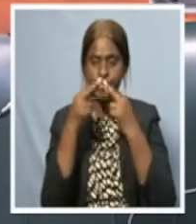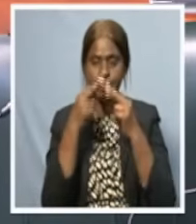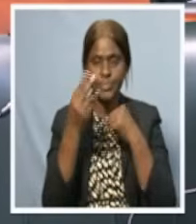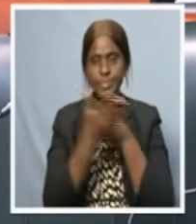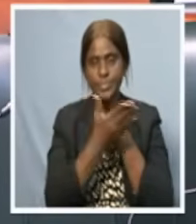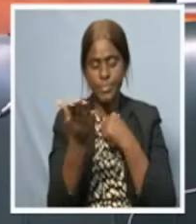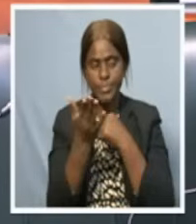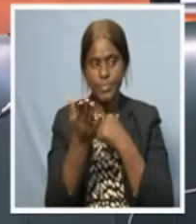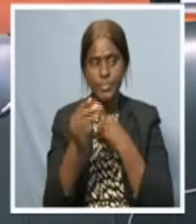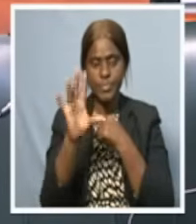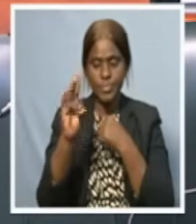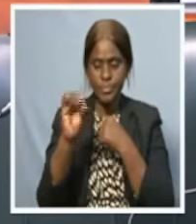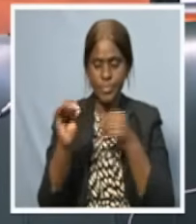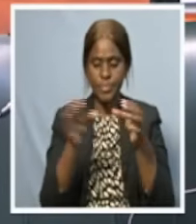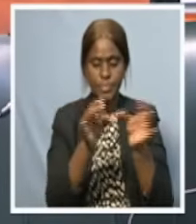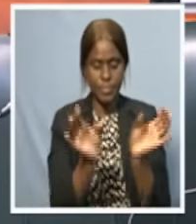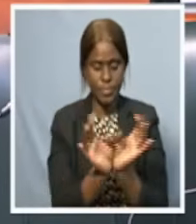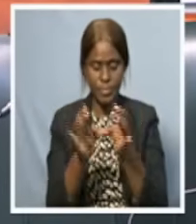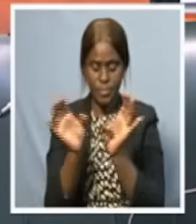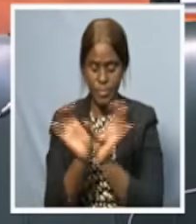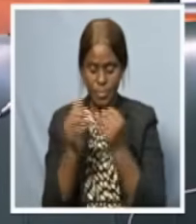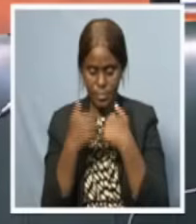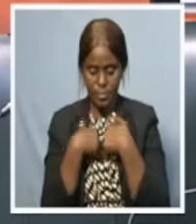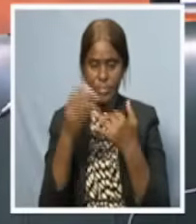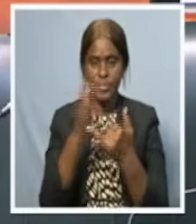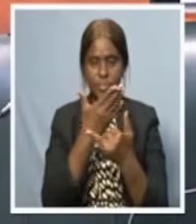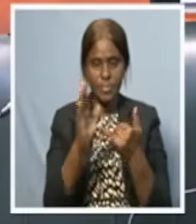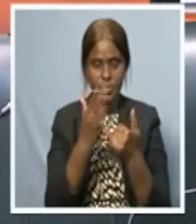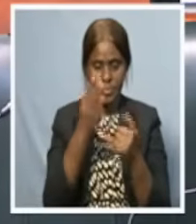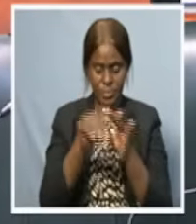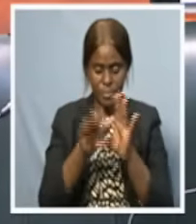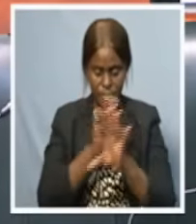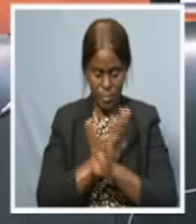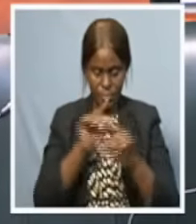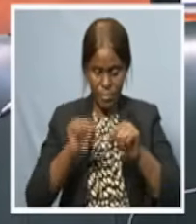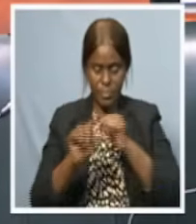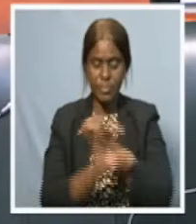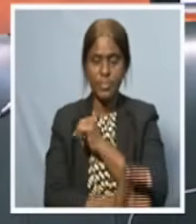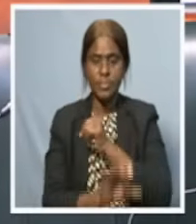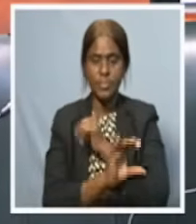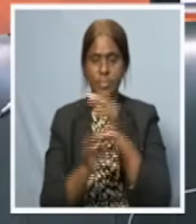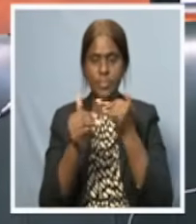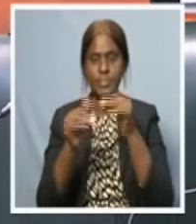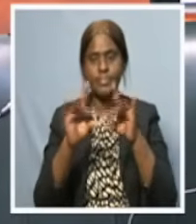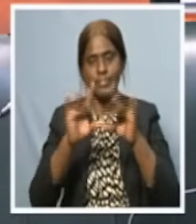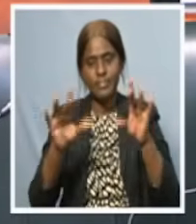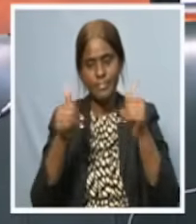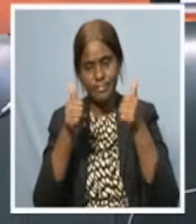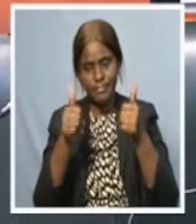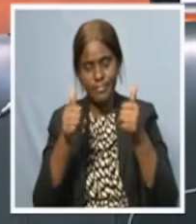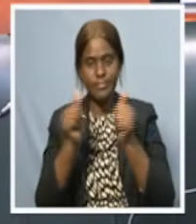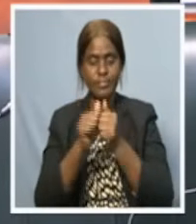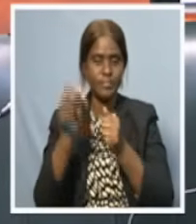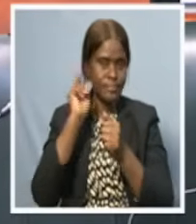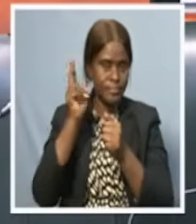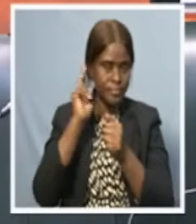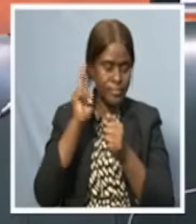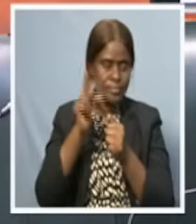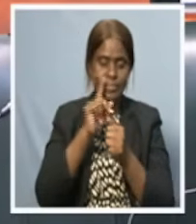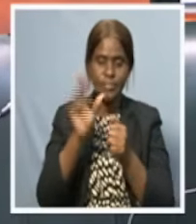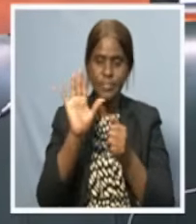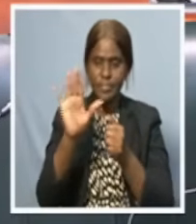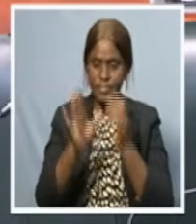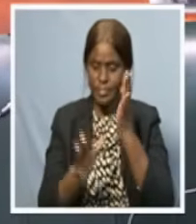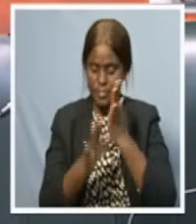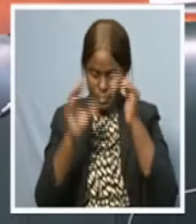result, 70 constituencies have been delimited in the Republic of Zambia. Landmark and historical. Is a